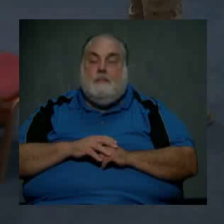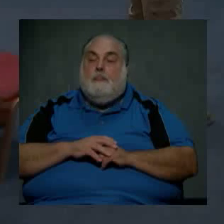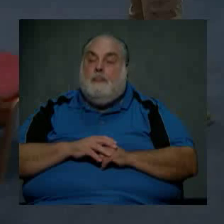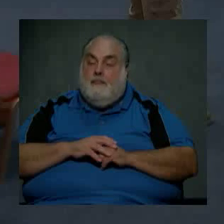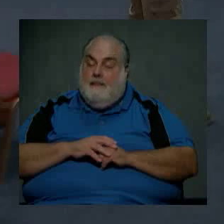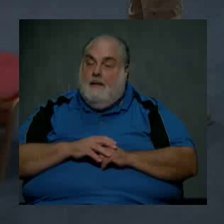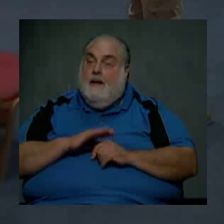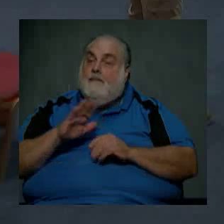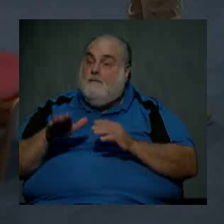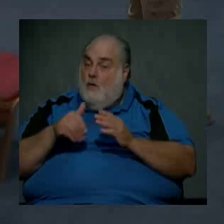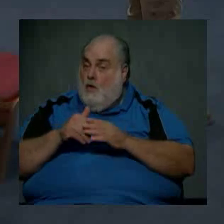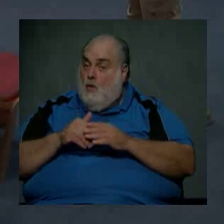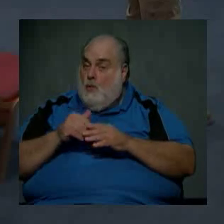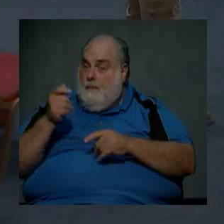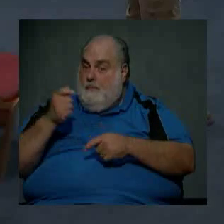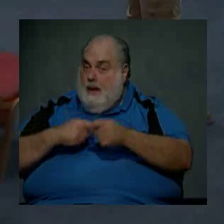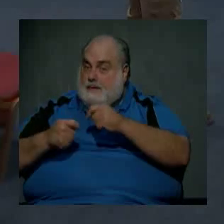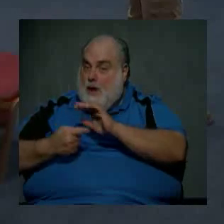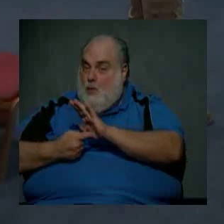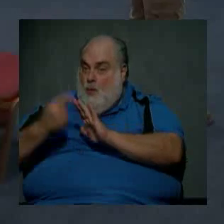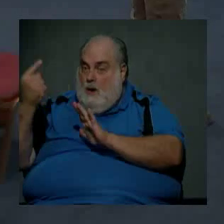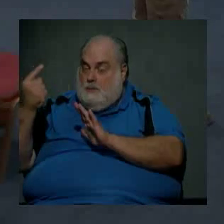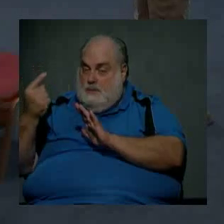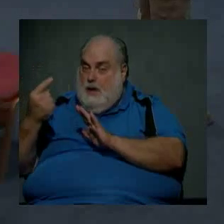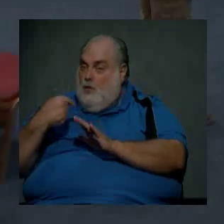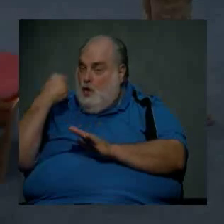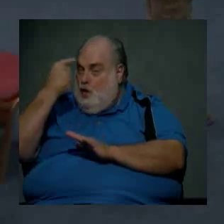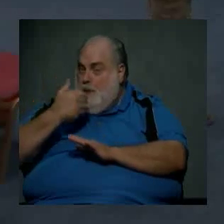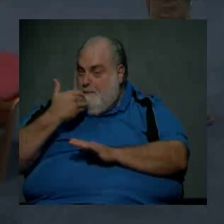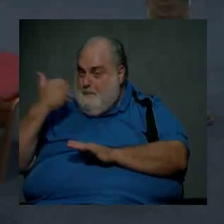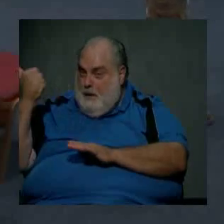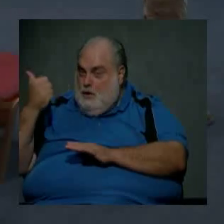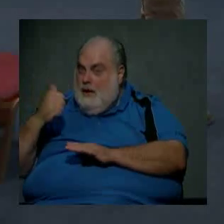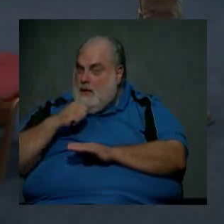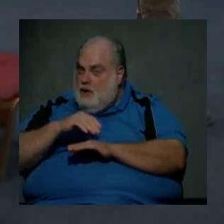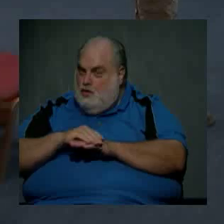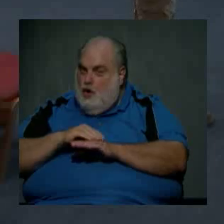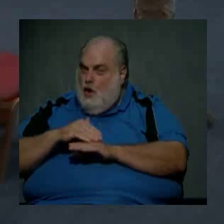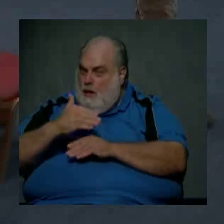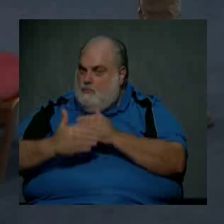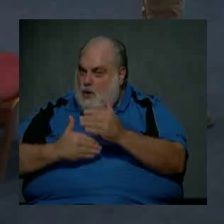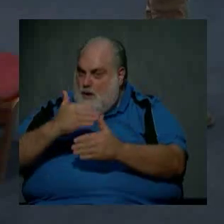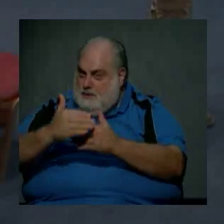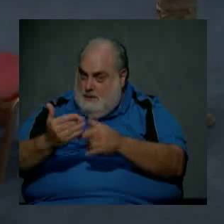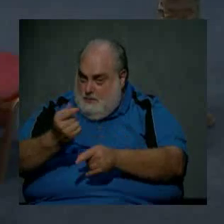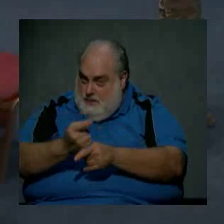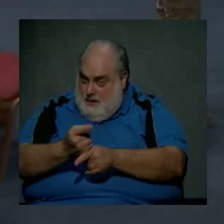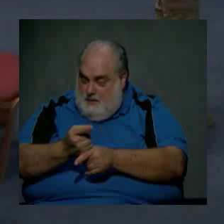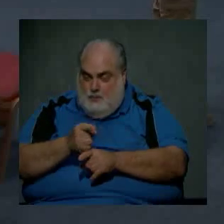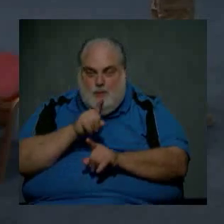they're all replaced at one time and not phased in, is what you're saying? Yes, ma'am.